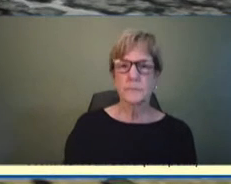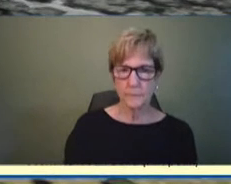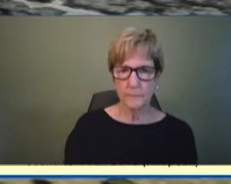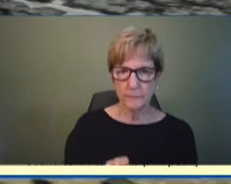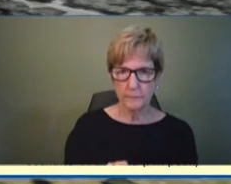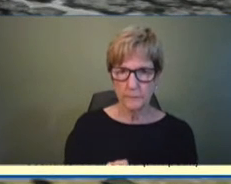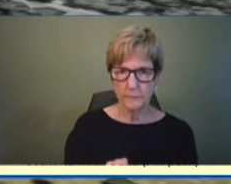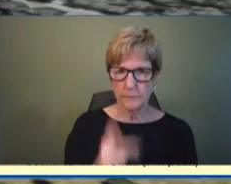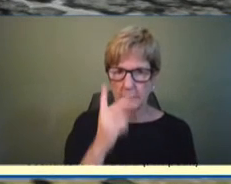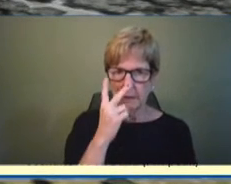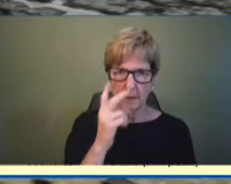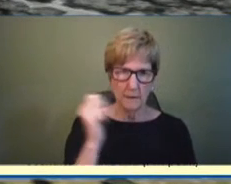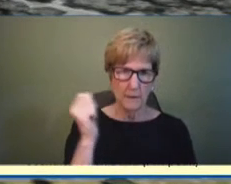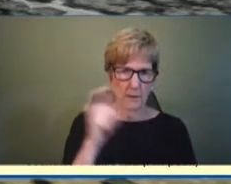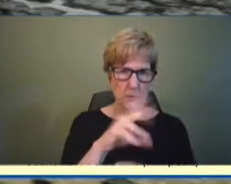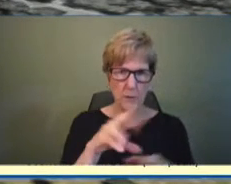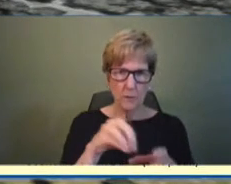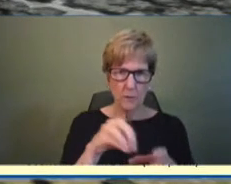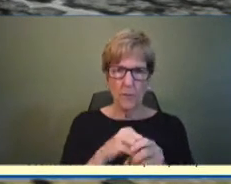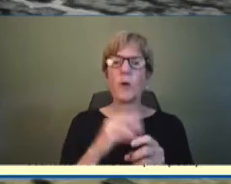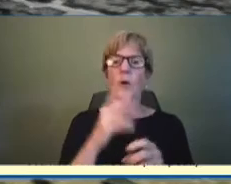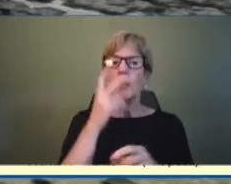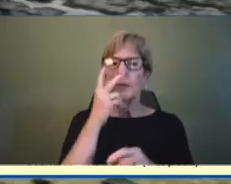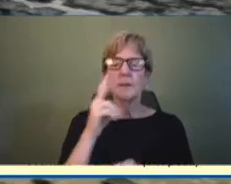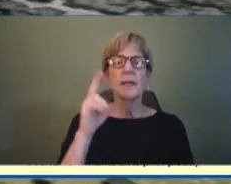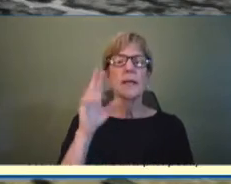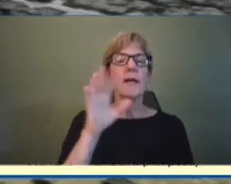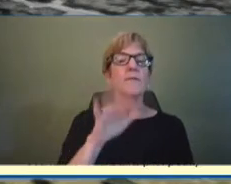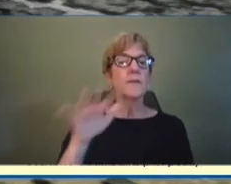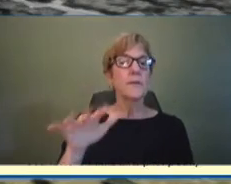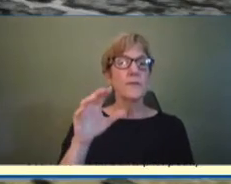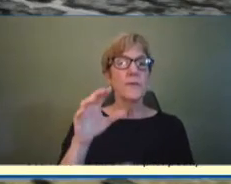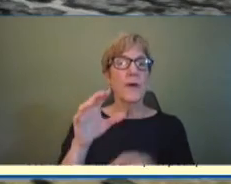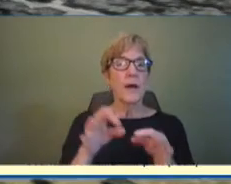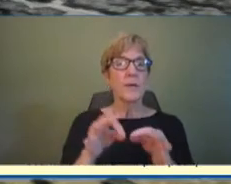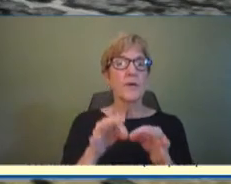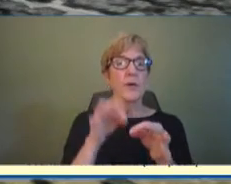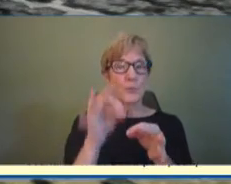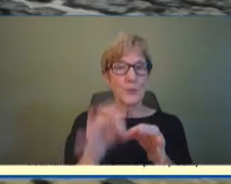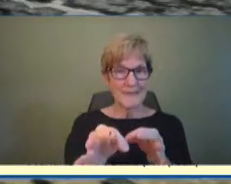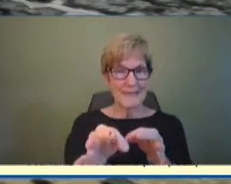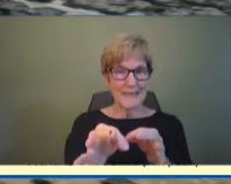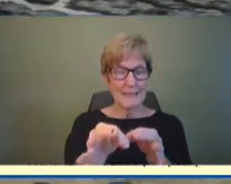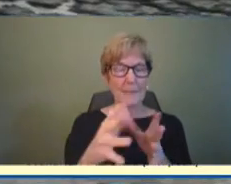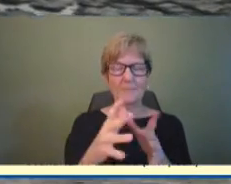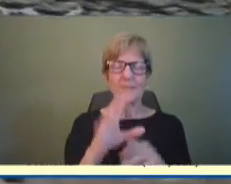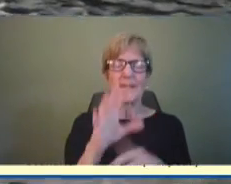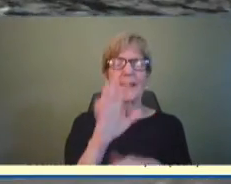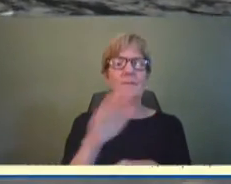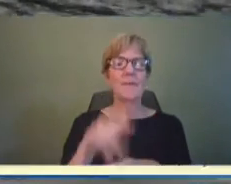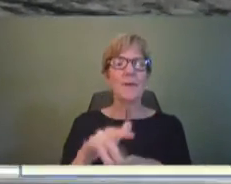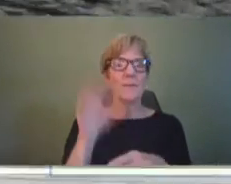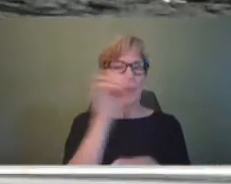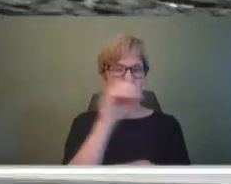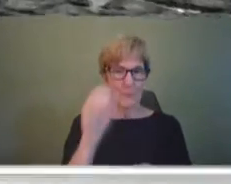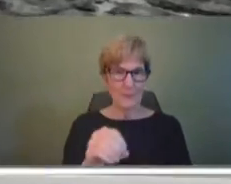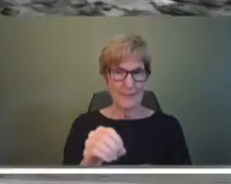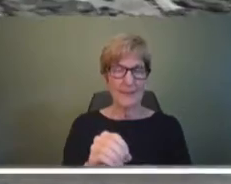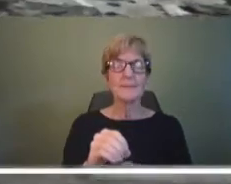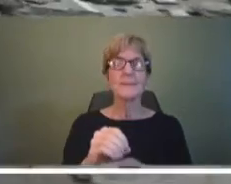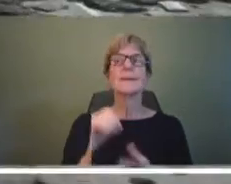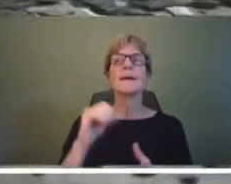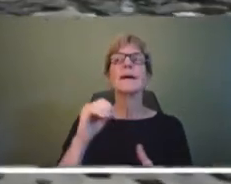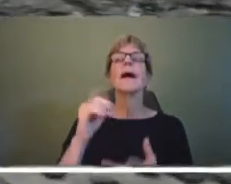that's in there so there we're going to achieve a 55% delay reduction so just to give you an idea that's that's over half the reduction there